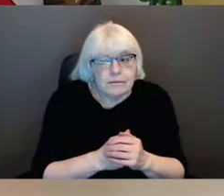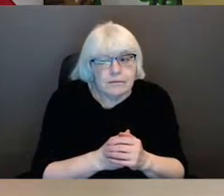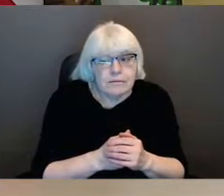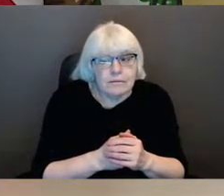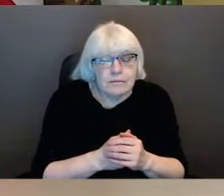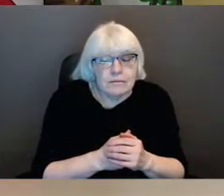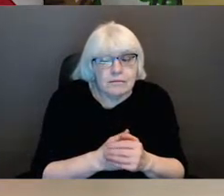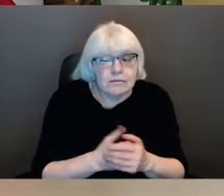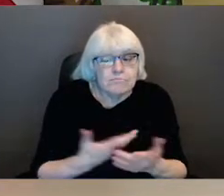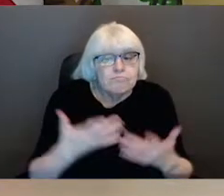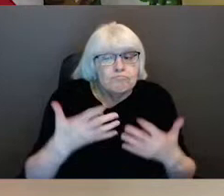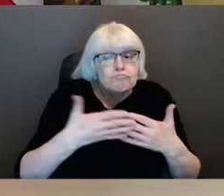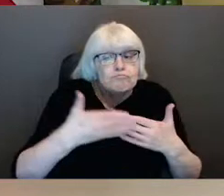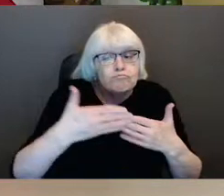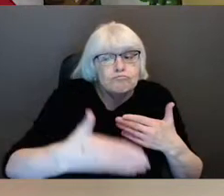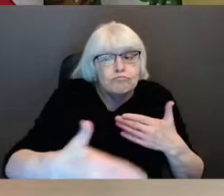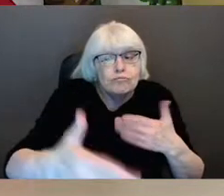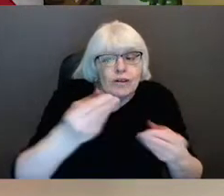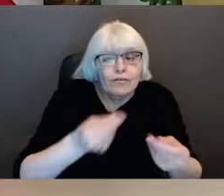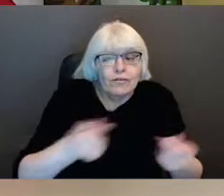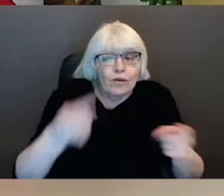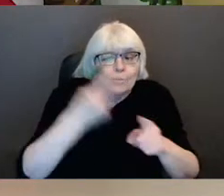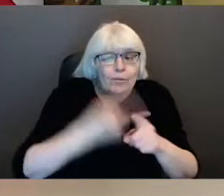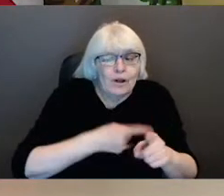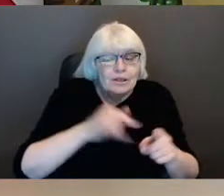the first thing that we're trying to address